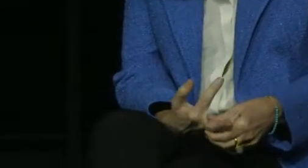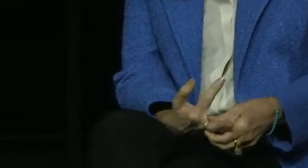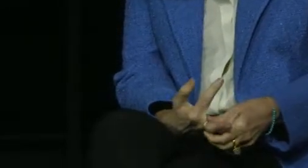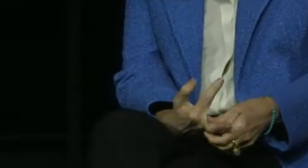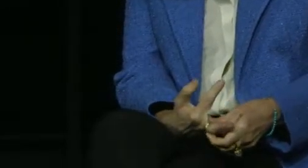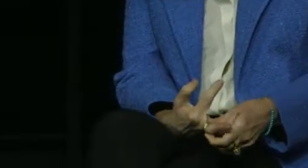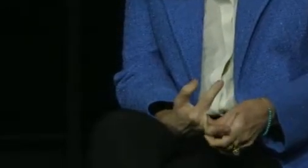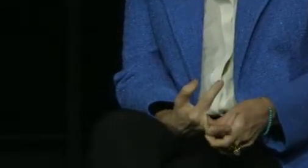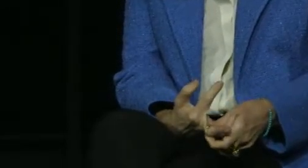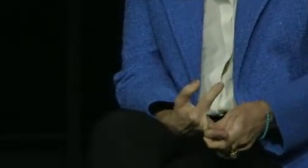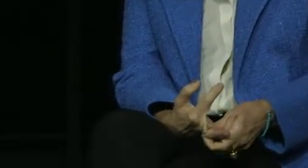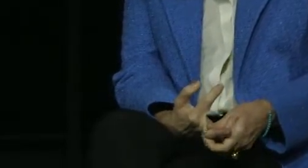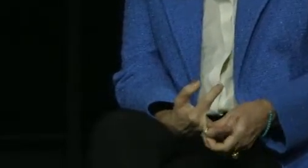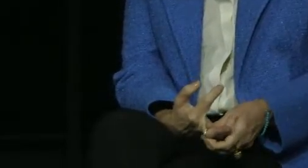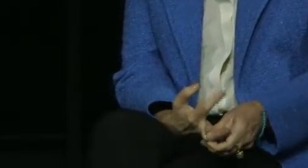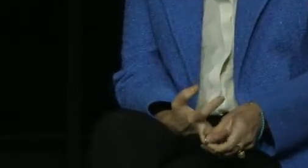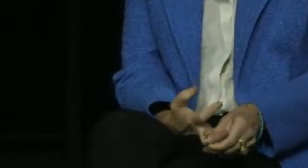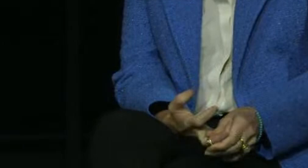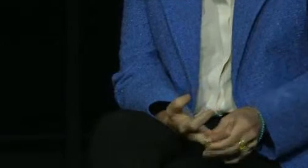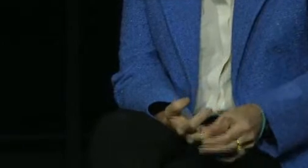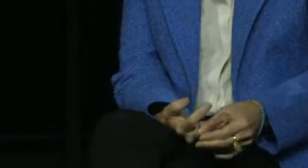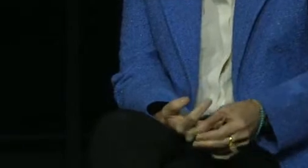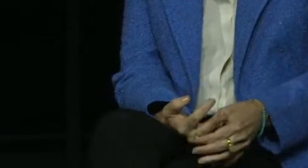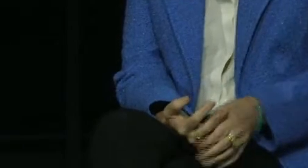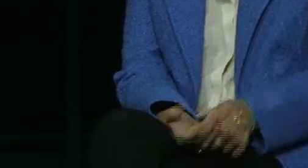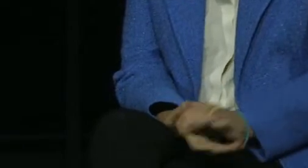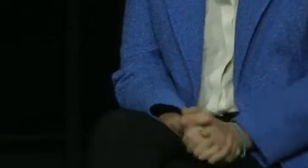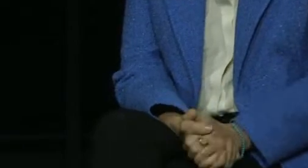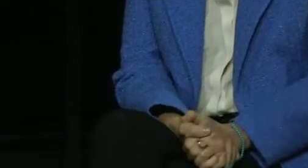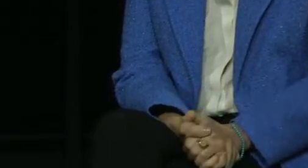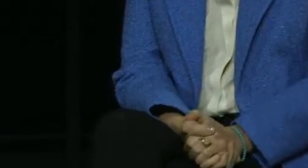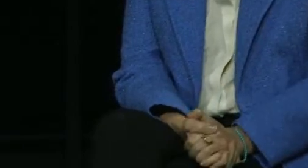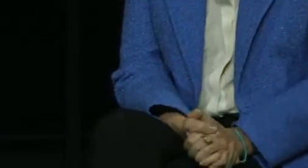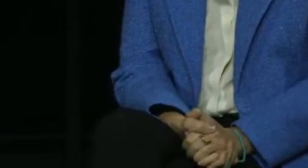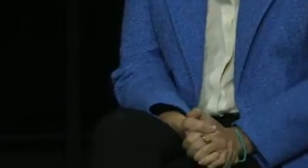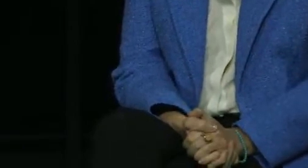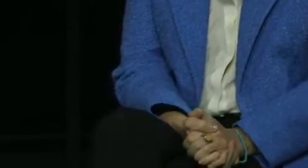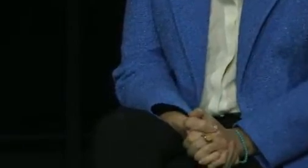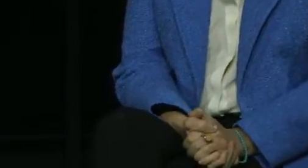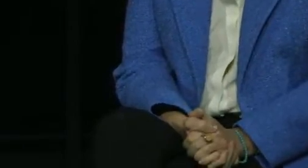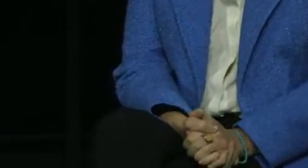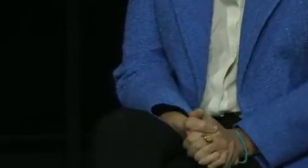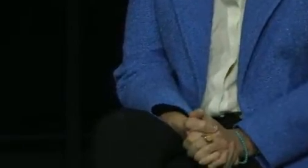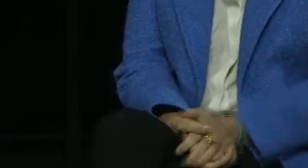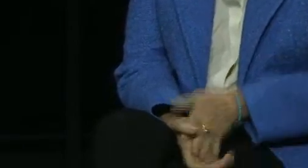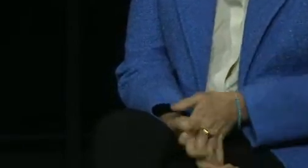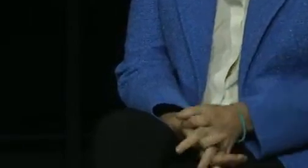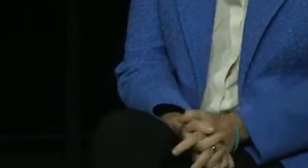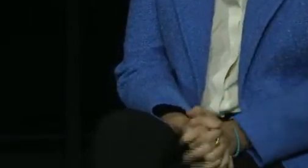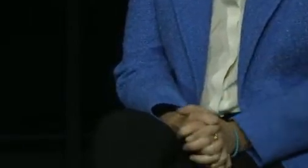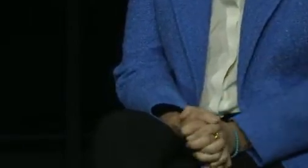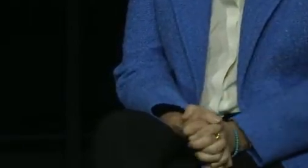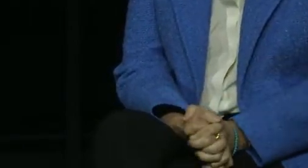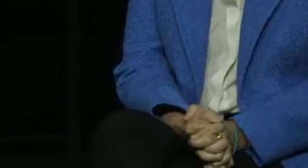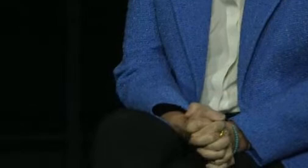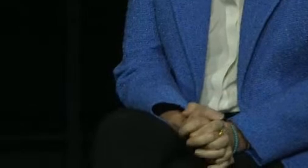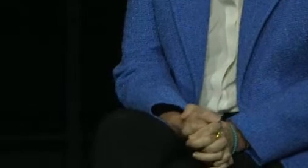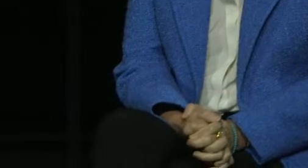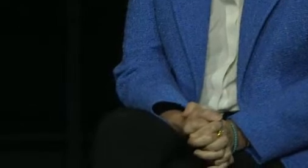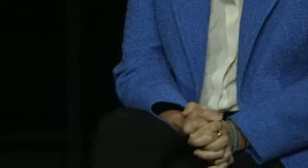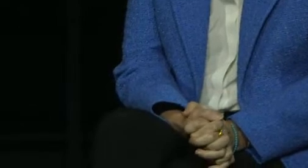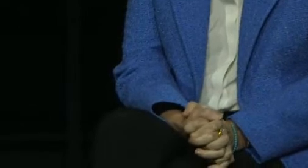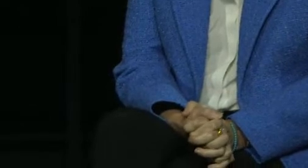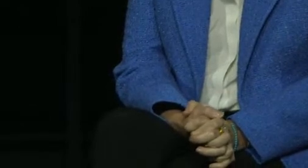But it was such an amazing experience to be able to work with Lindsey Collins and this entire team of female